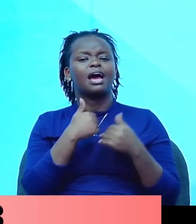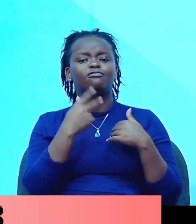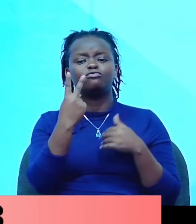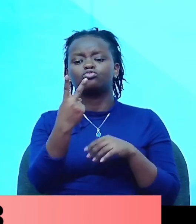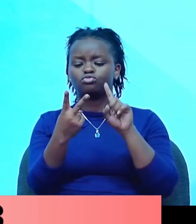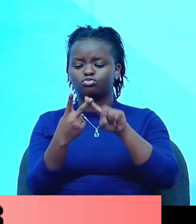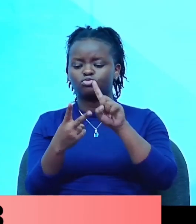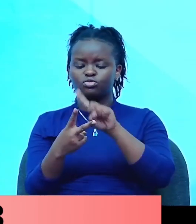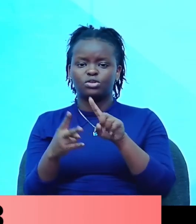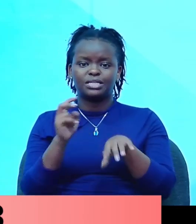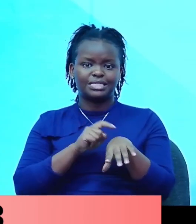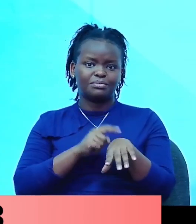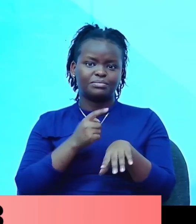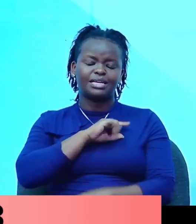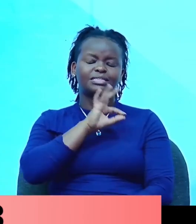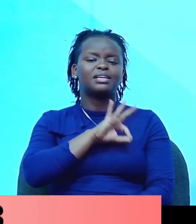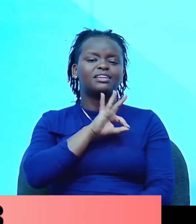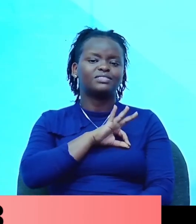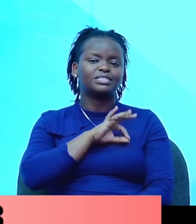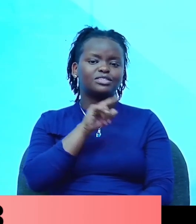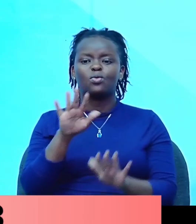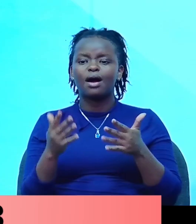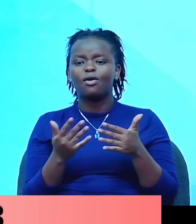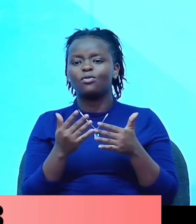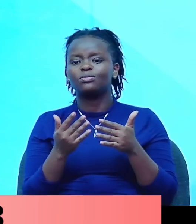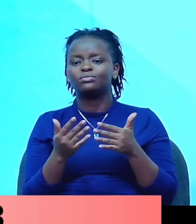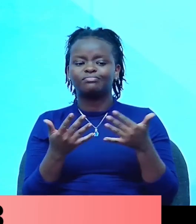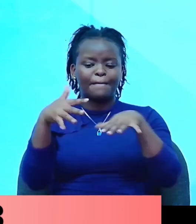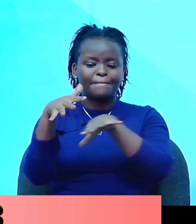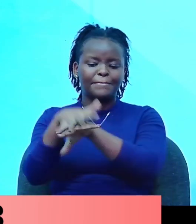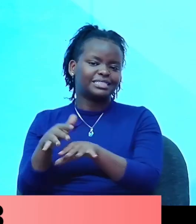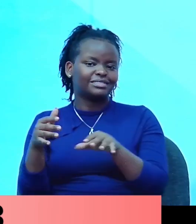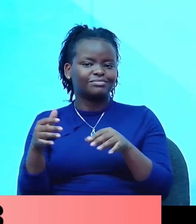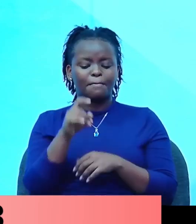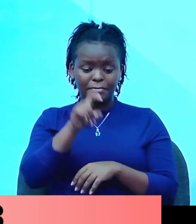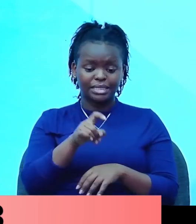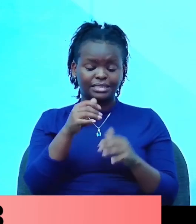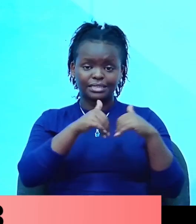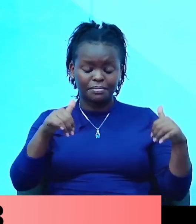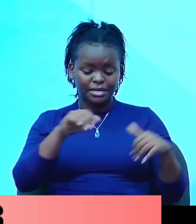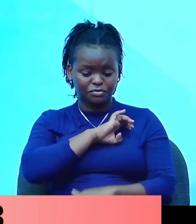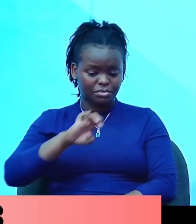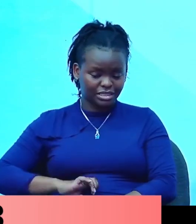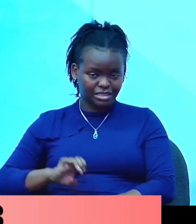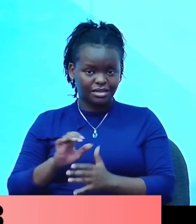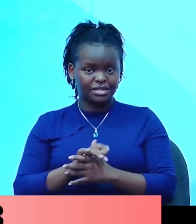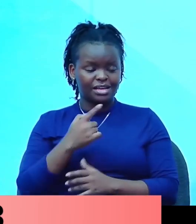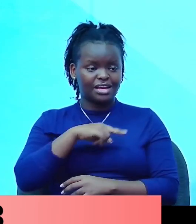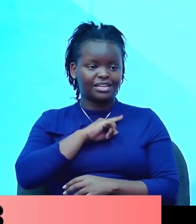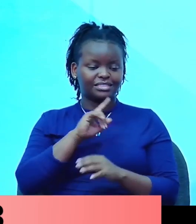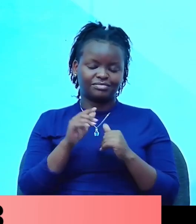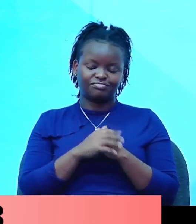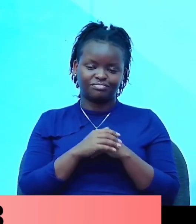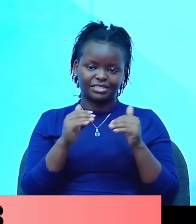actually benefit They're from. clashing, yeah. How are you combining them? So rally must be separate from Easter. So Easter, we are still hosting. Yeah. So it does